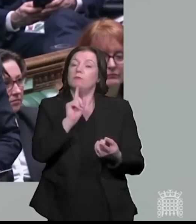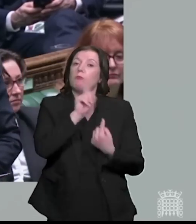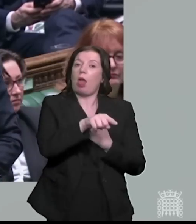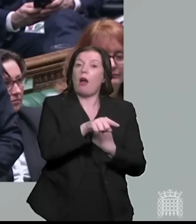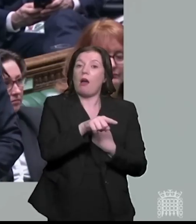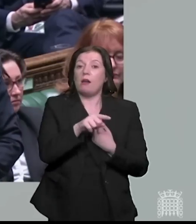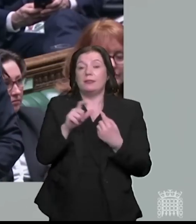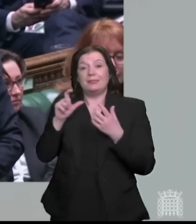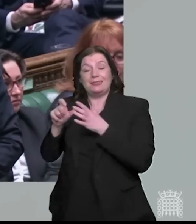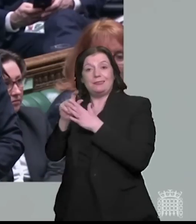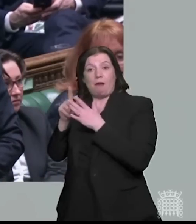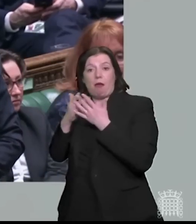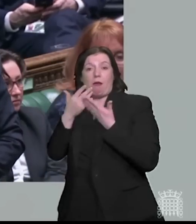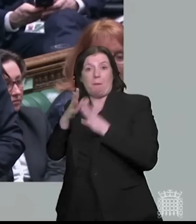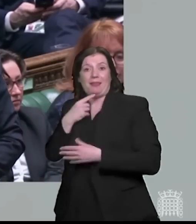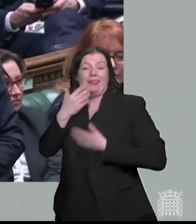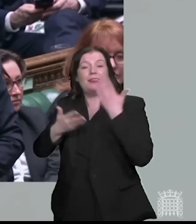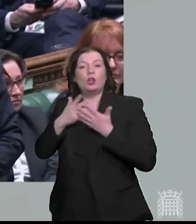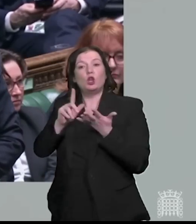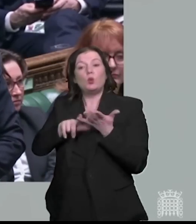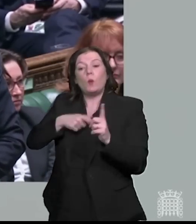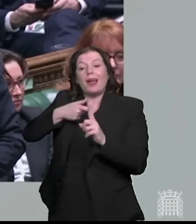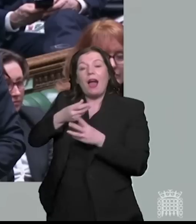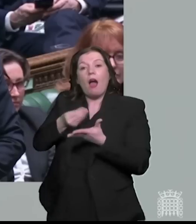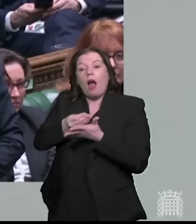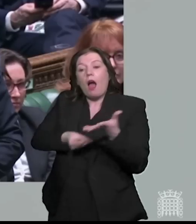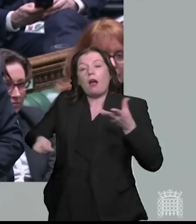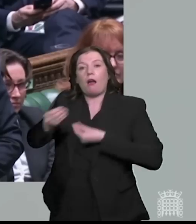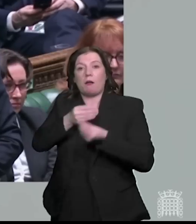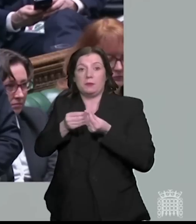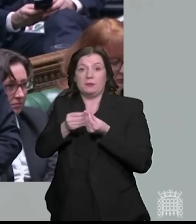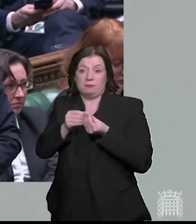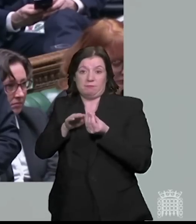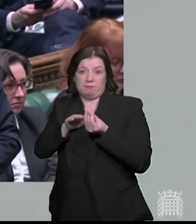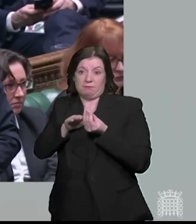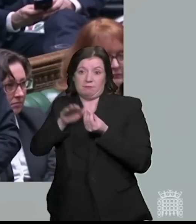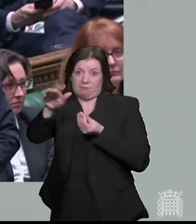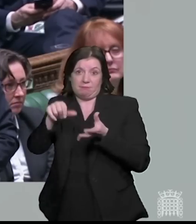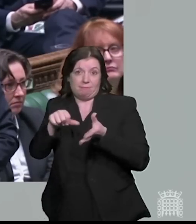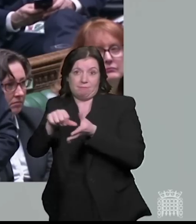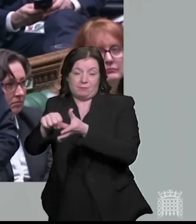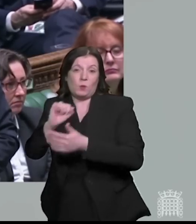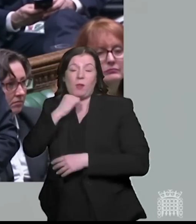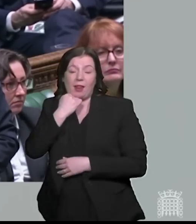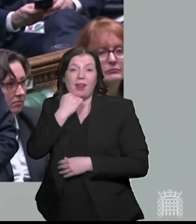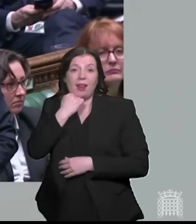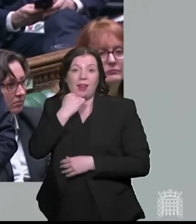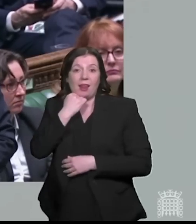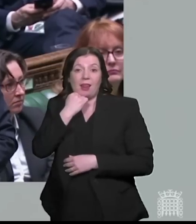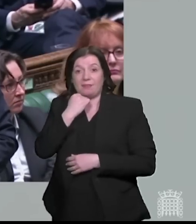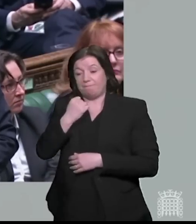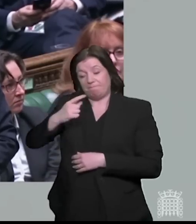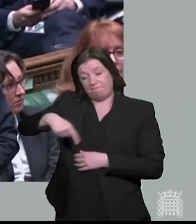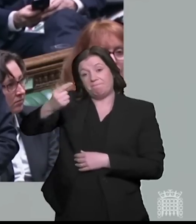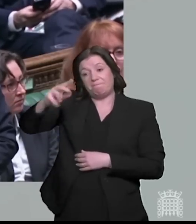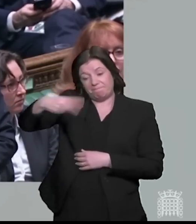growth, the CBI said the UK economy continues to face global and domestic headwinds with the prospect of several more